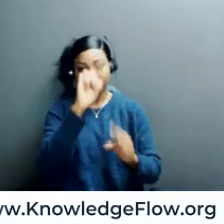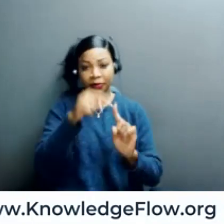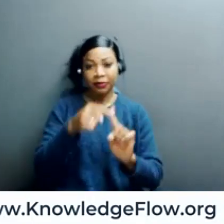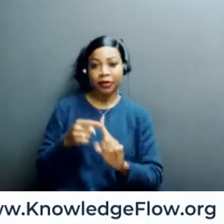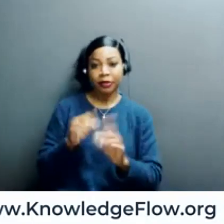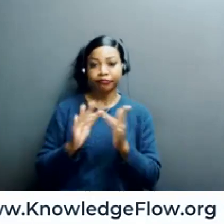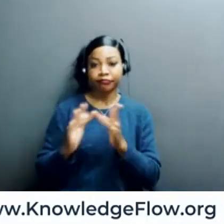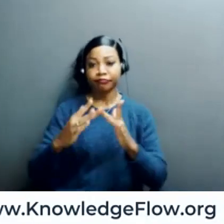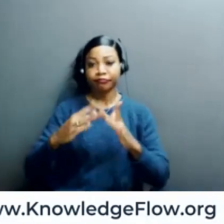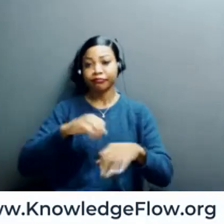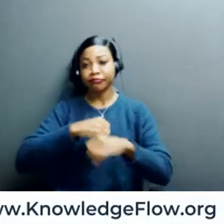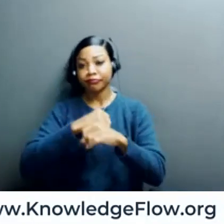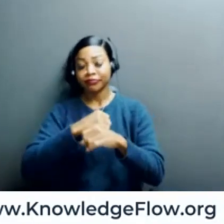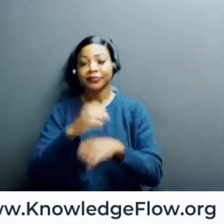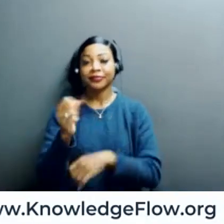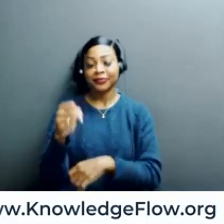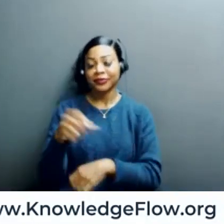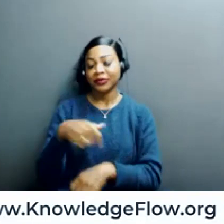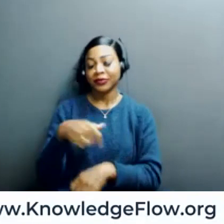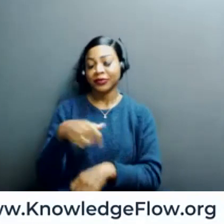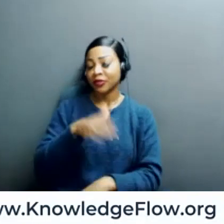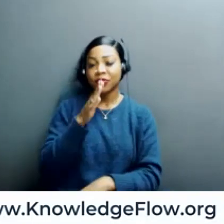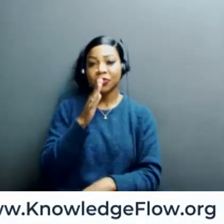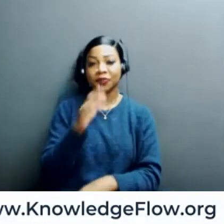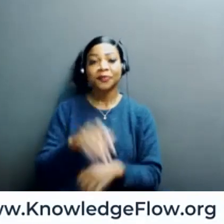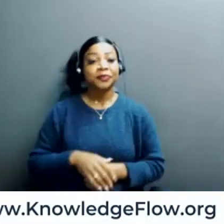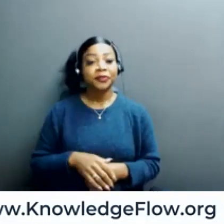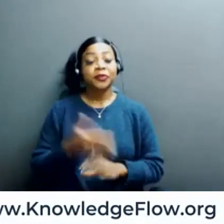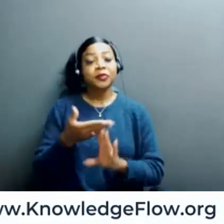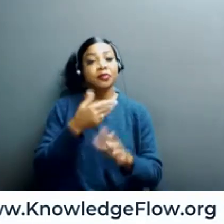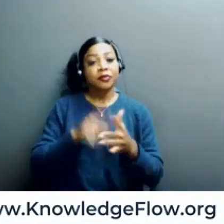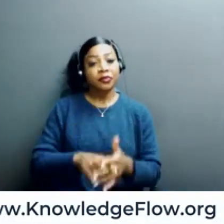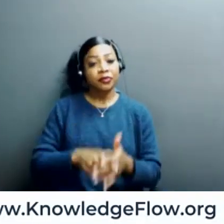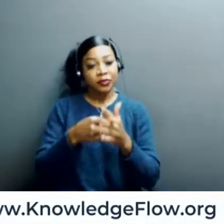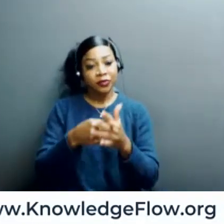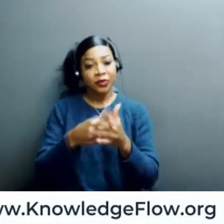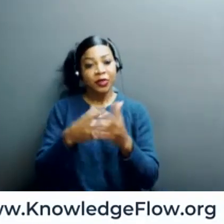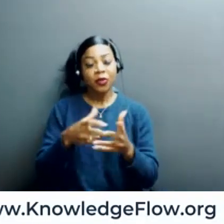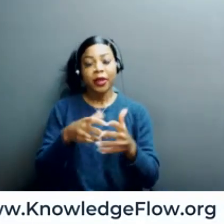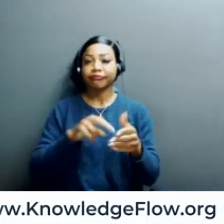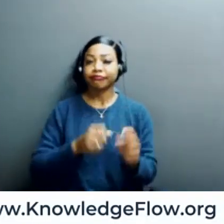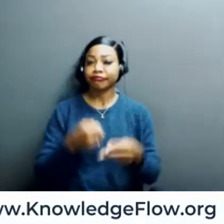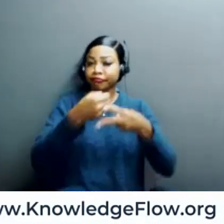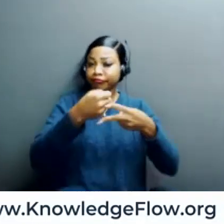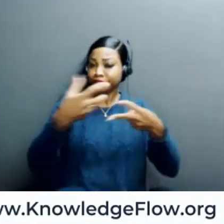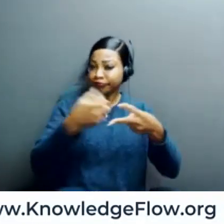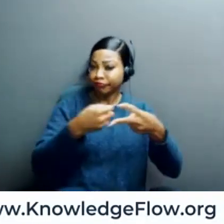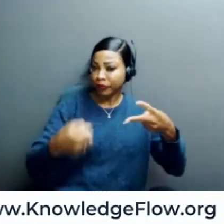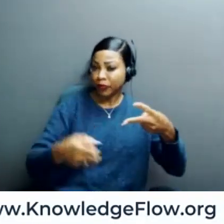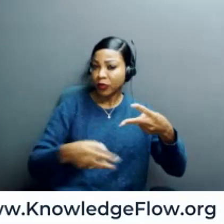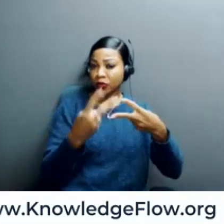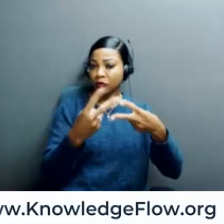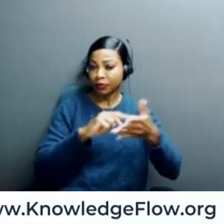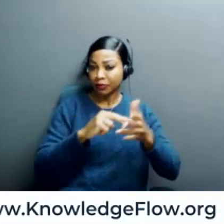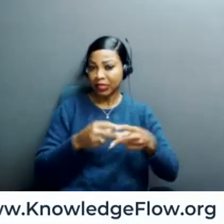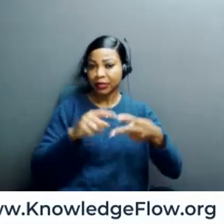yes I'd love to thank you so much I've been addict uh before we do though I just want to kind of Define what the definition of cyber security